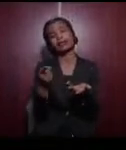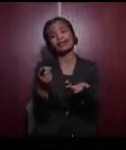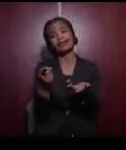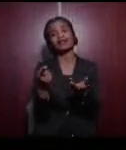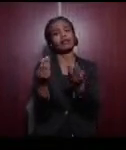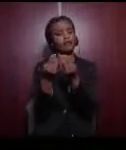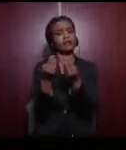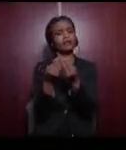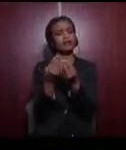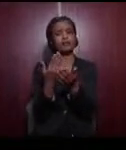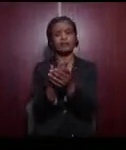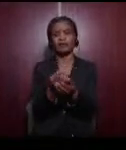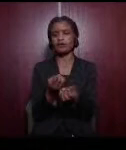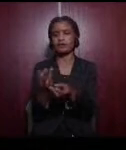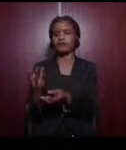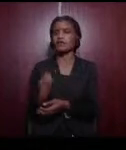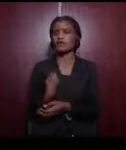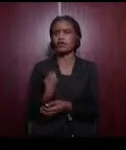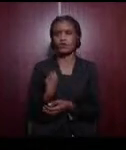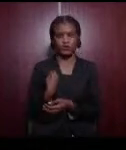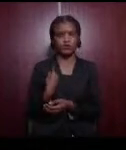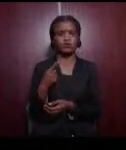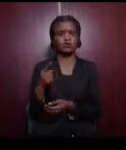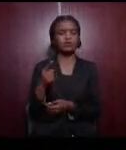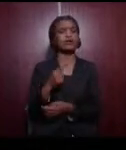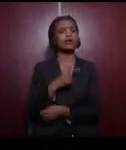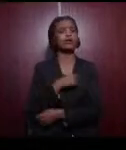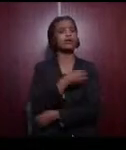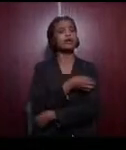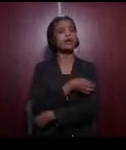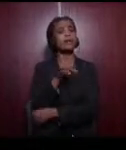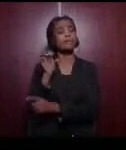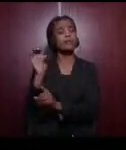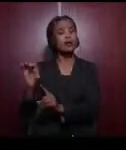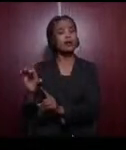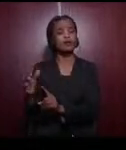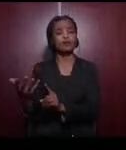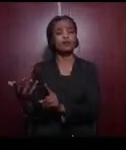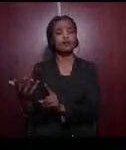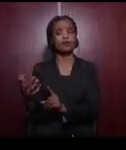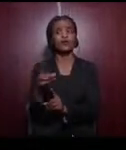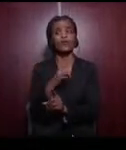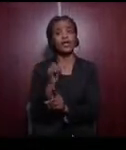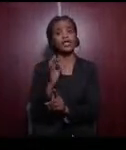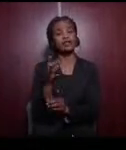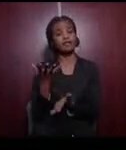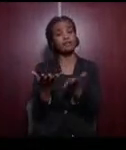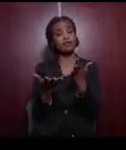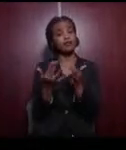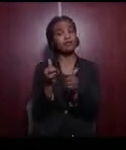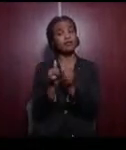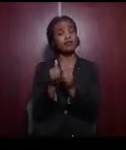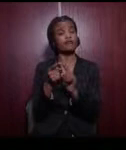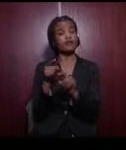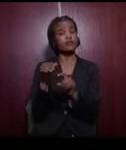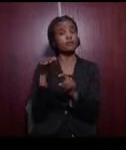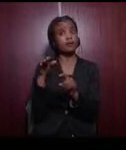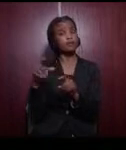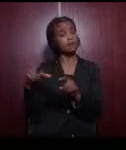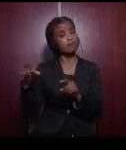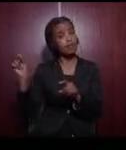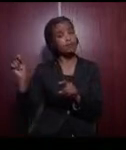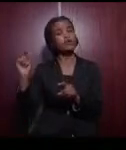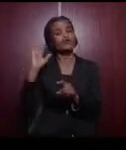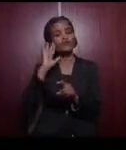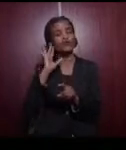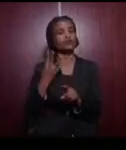youth Arona, to empower them next time, if this guys Batamaya, we know at least we are covered. That's the first thing. Second